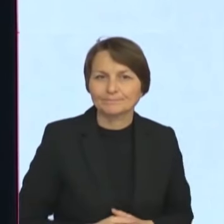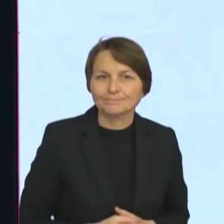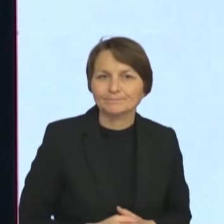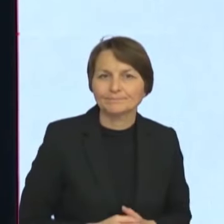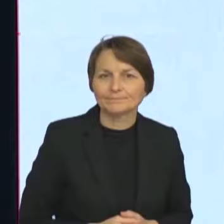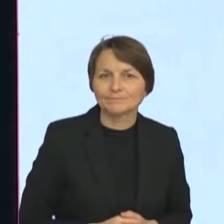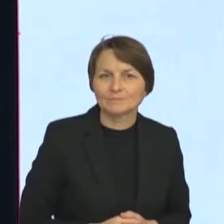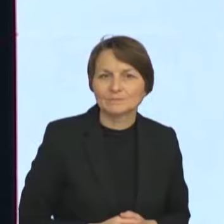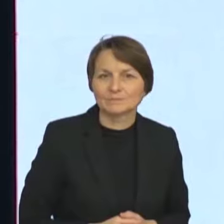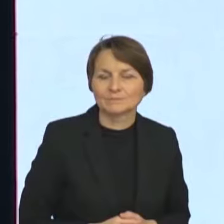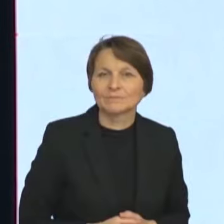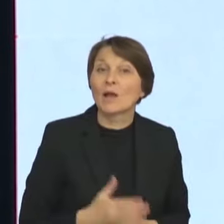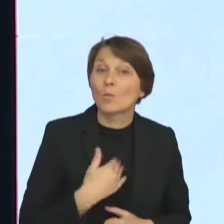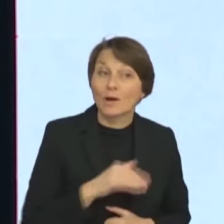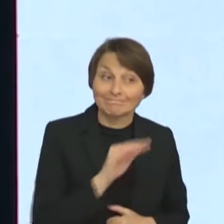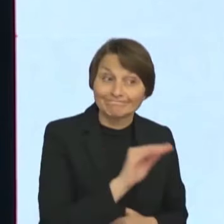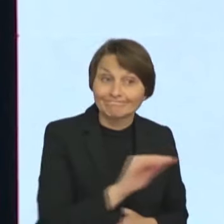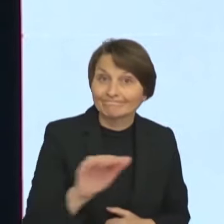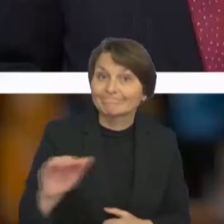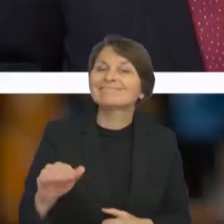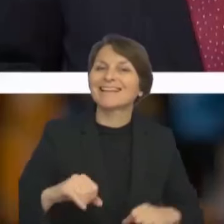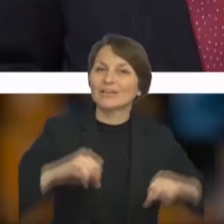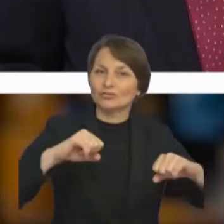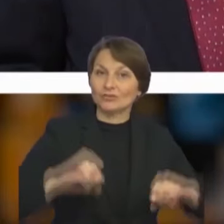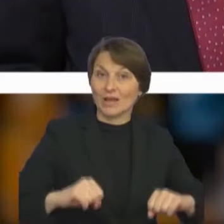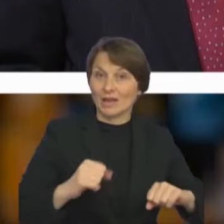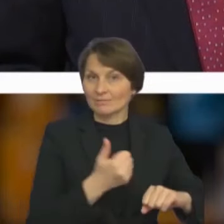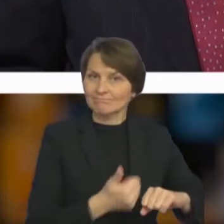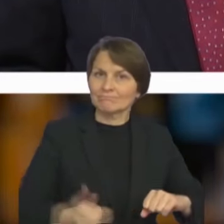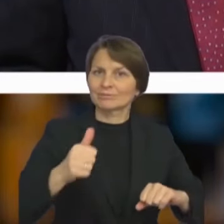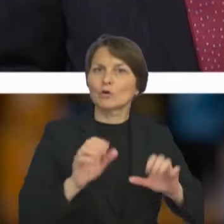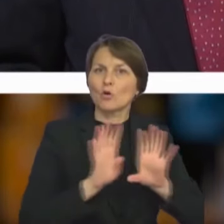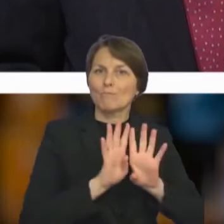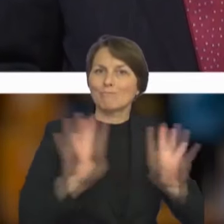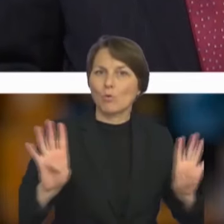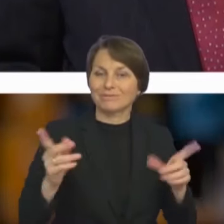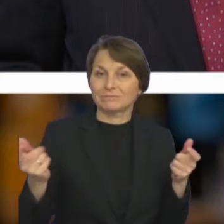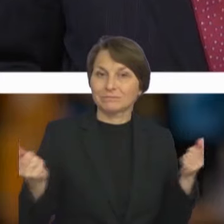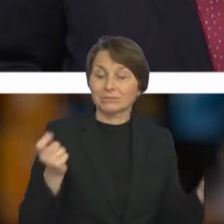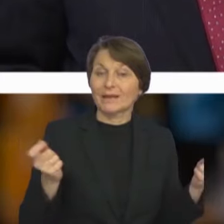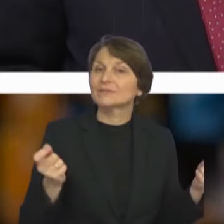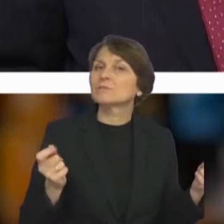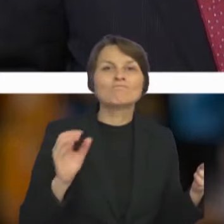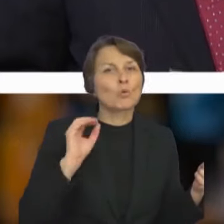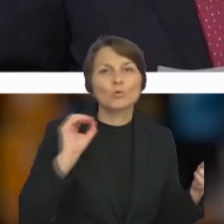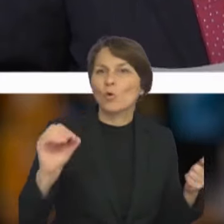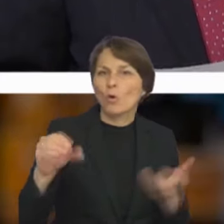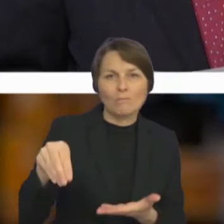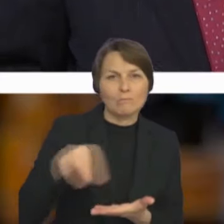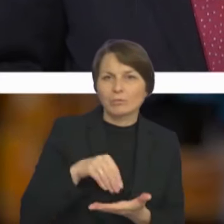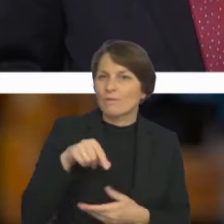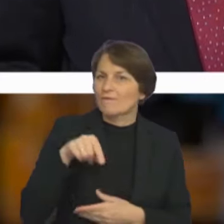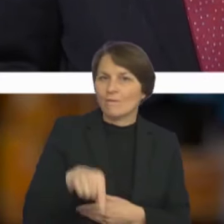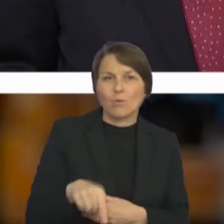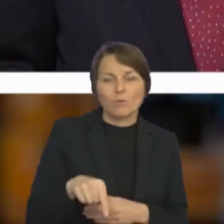I would also like to remind you that the chairman of the Board of Directors does not receive any compensation for his duties as a